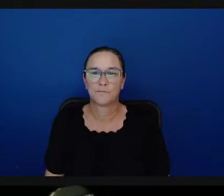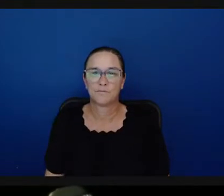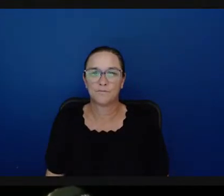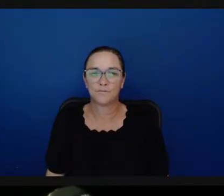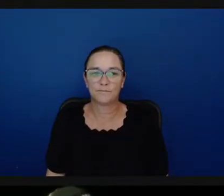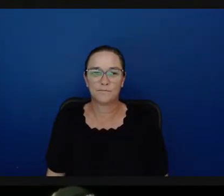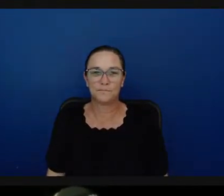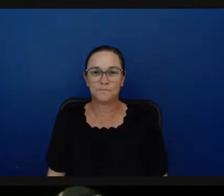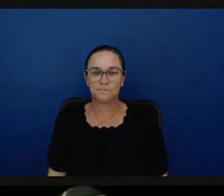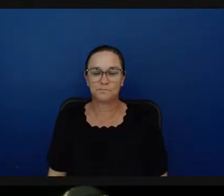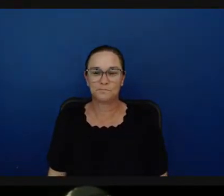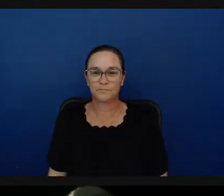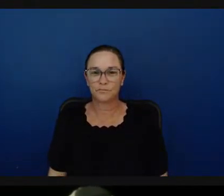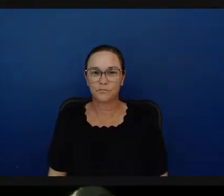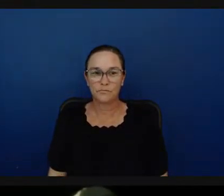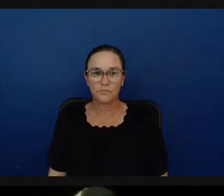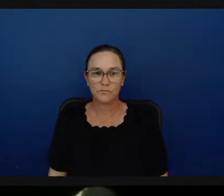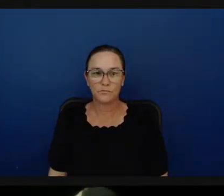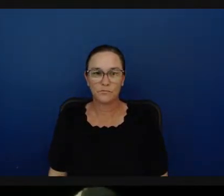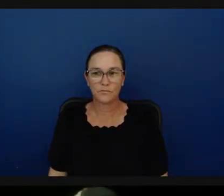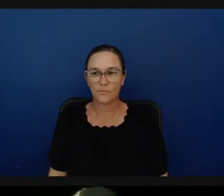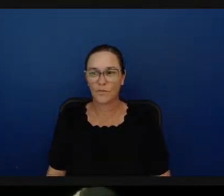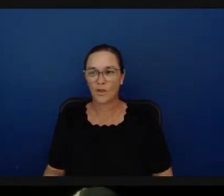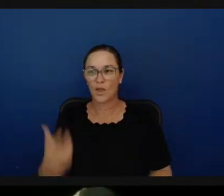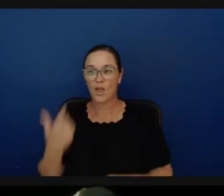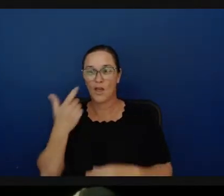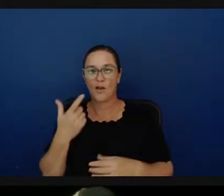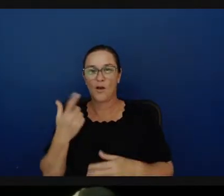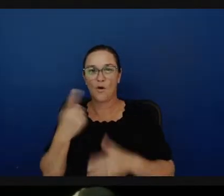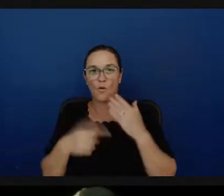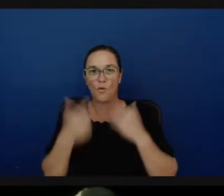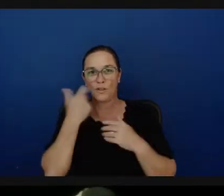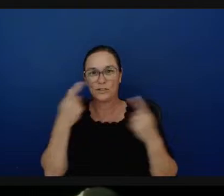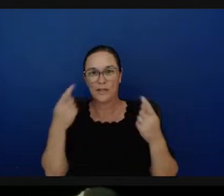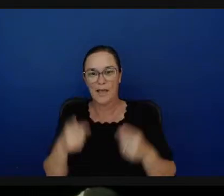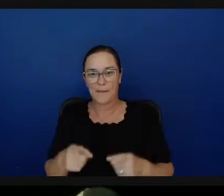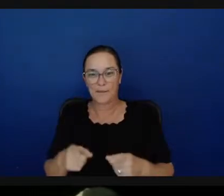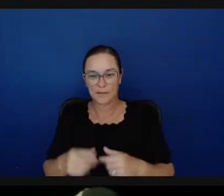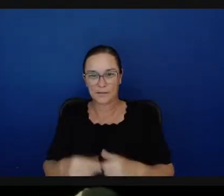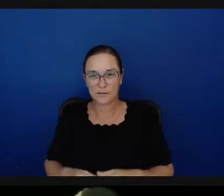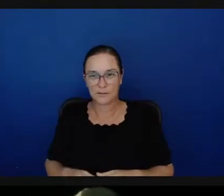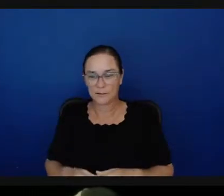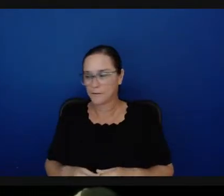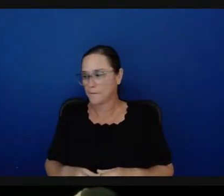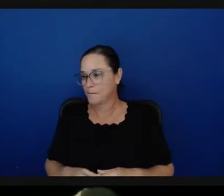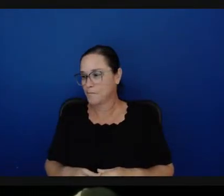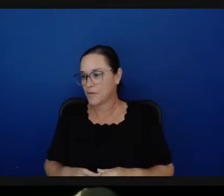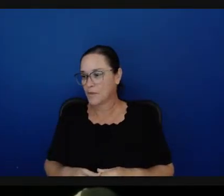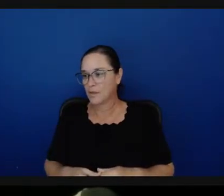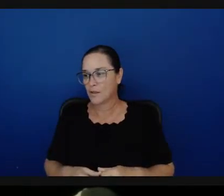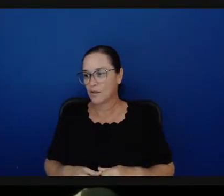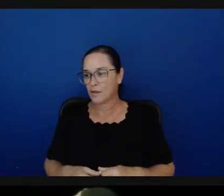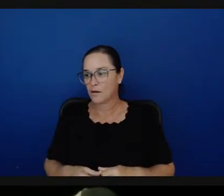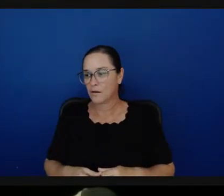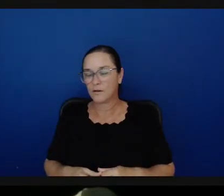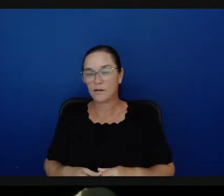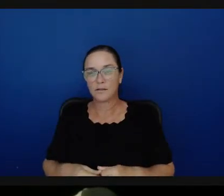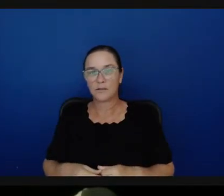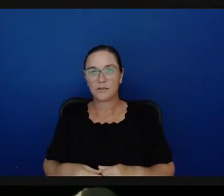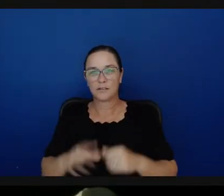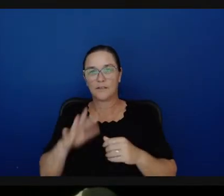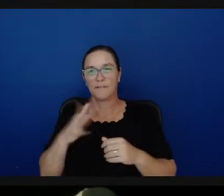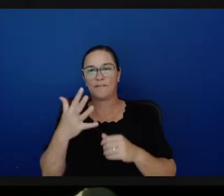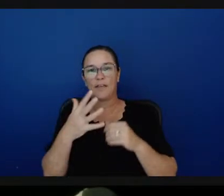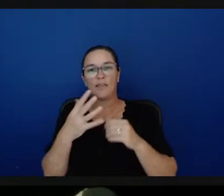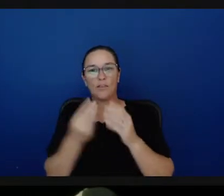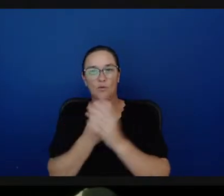So coming to what just happened now, what happened a lot quicker. And here is episode 5. It shuts off, and you're